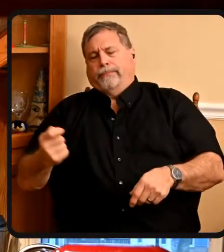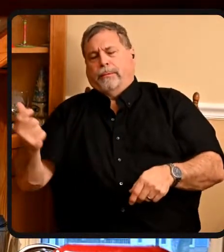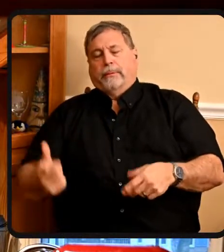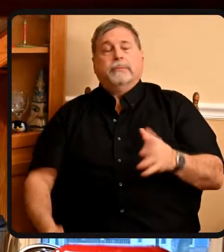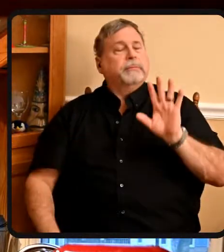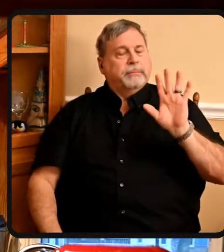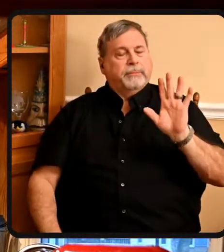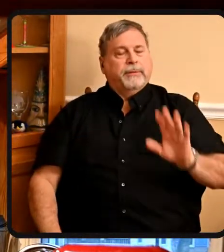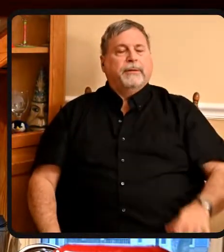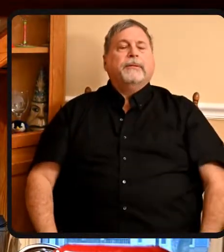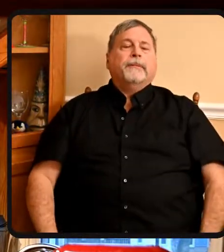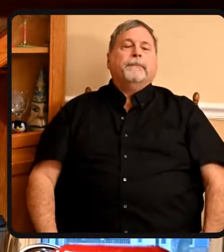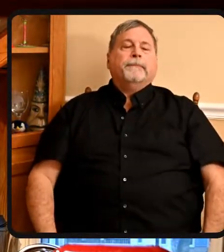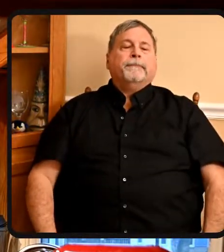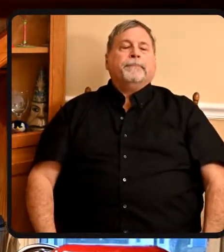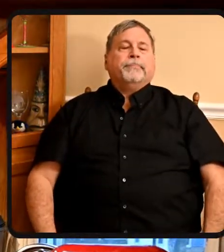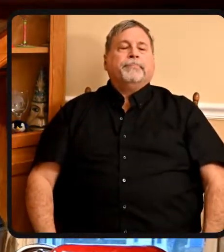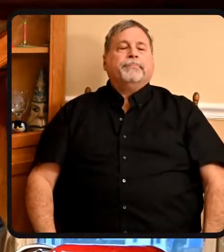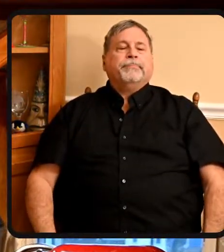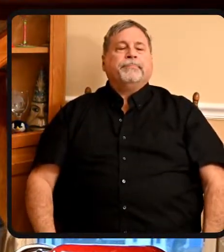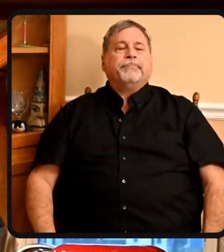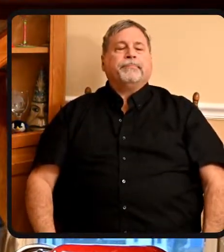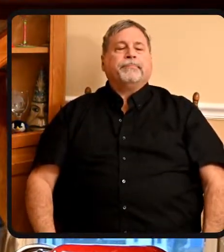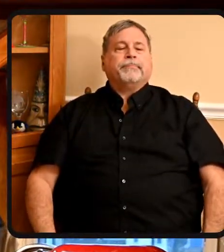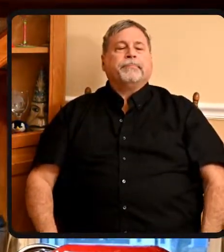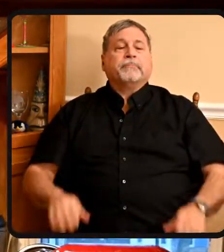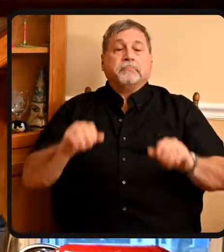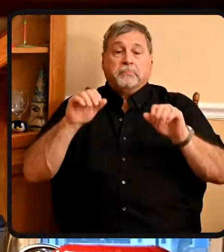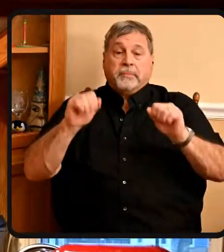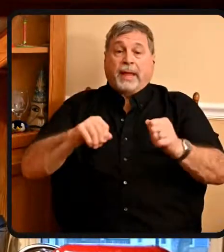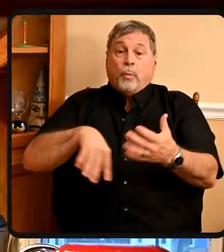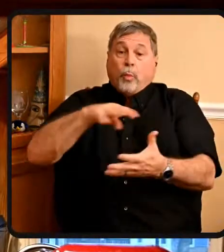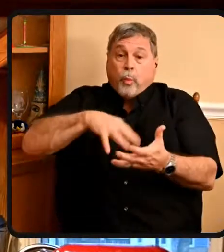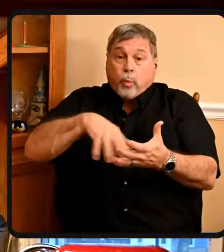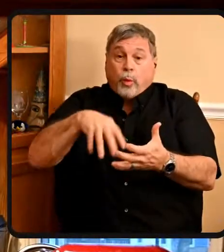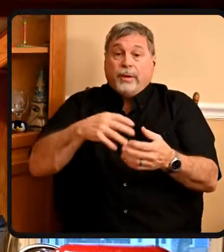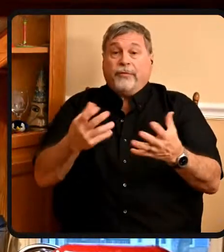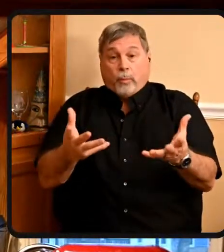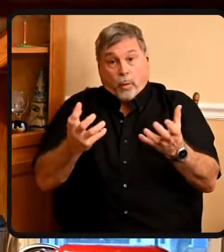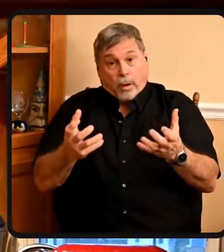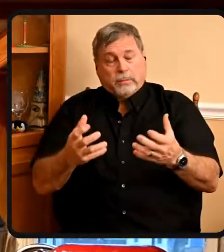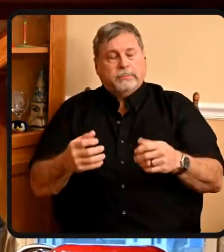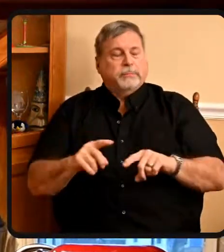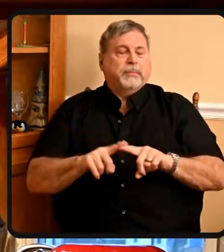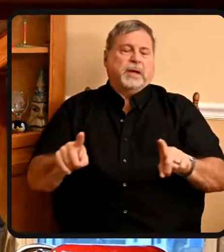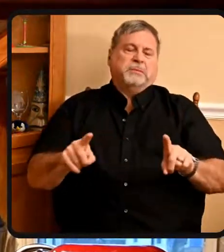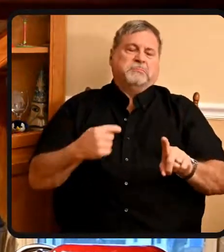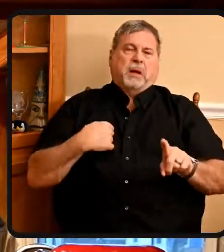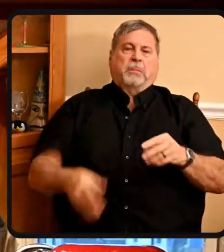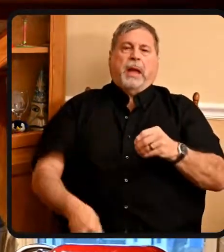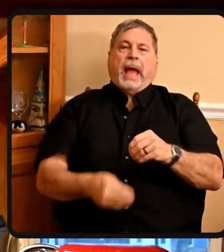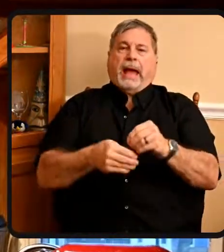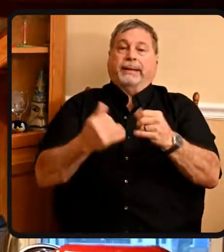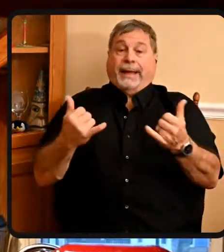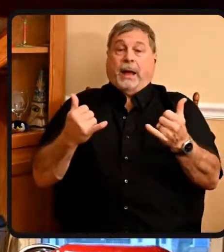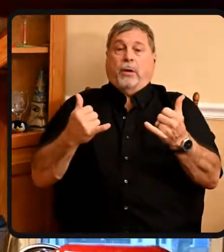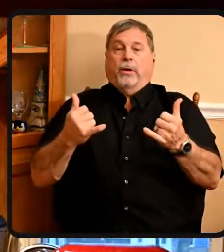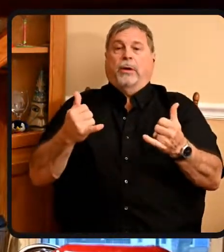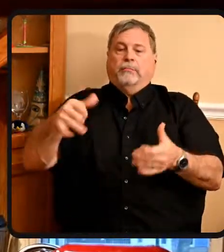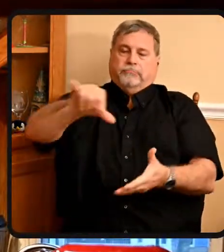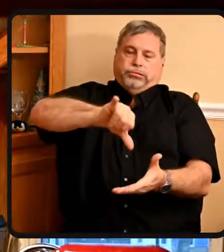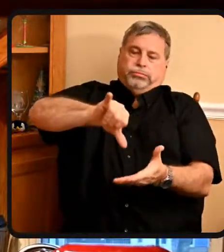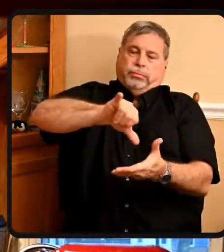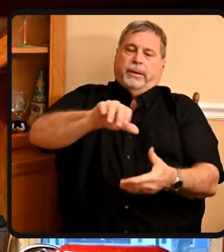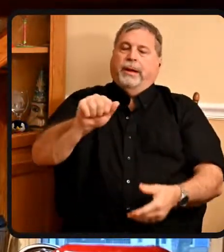the shells to be in the egg as well. You can whisk these if you want. Now at this point I'm going to add